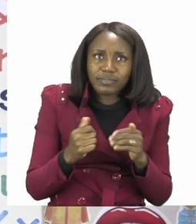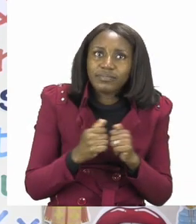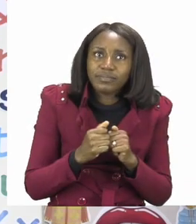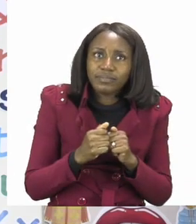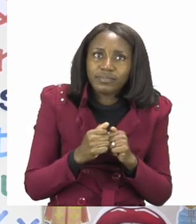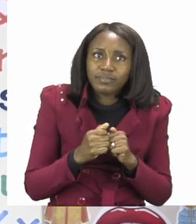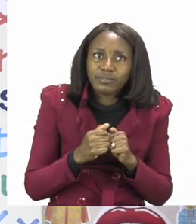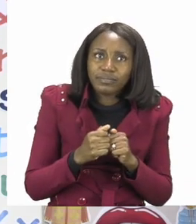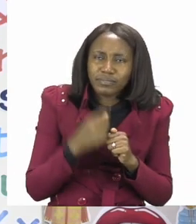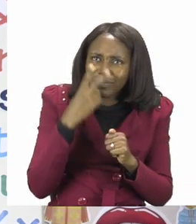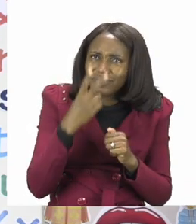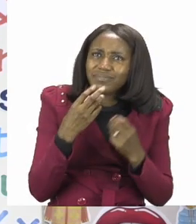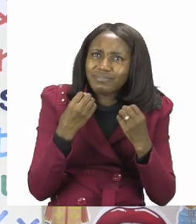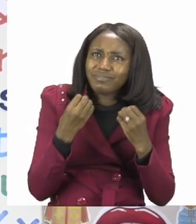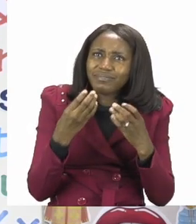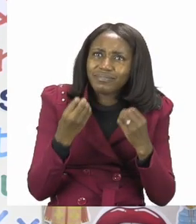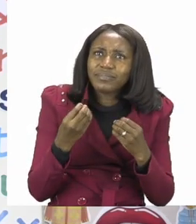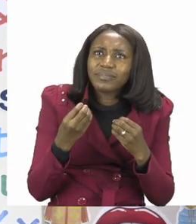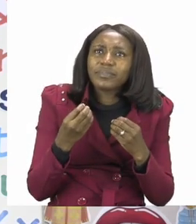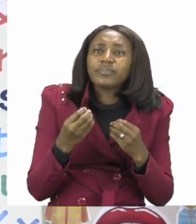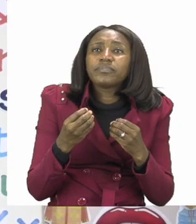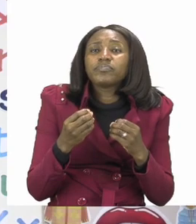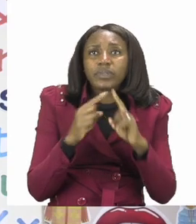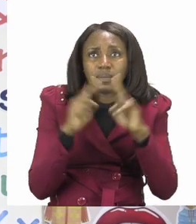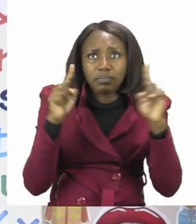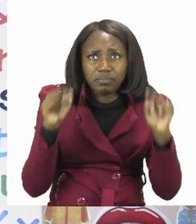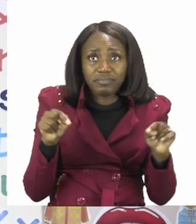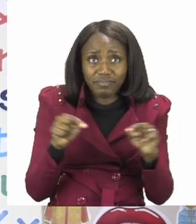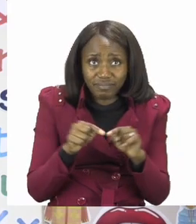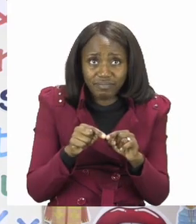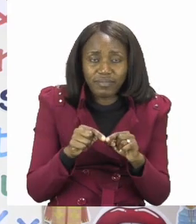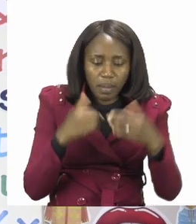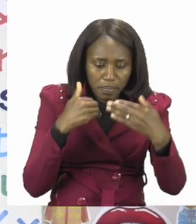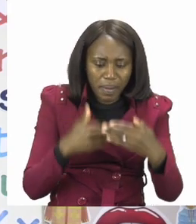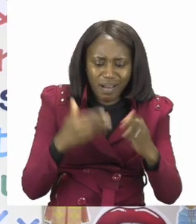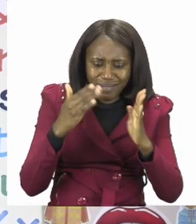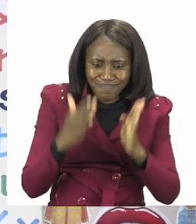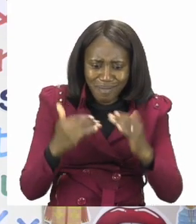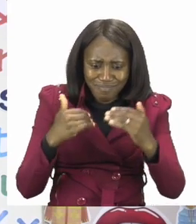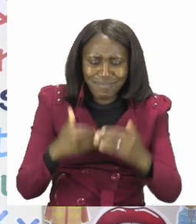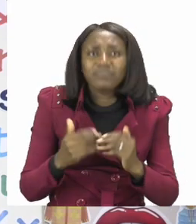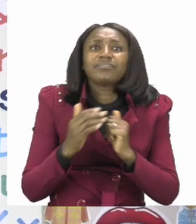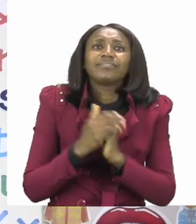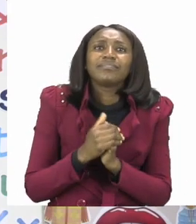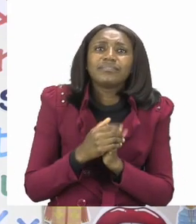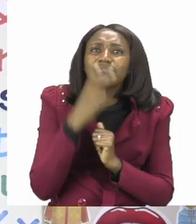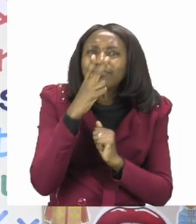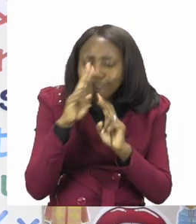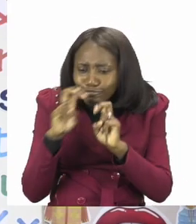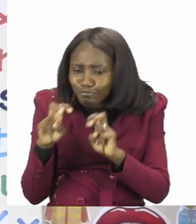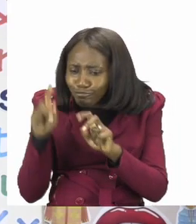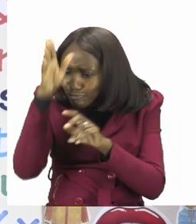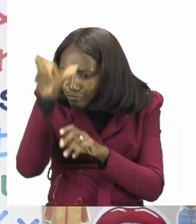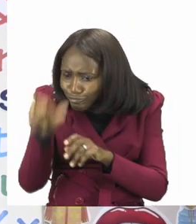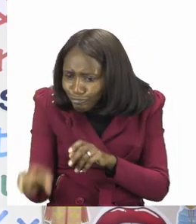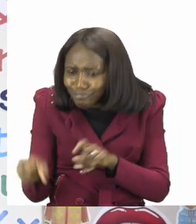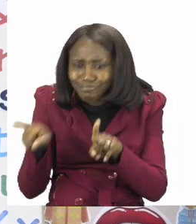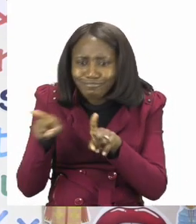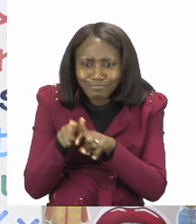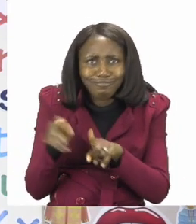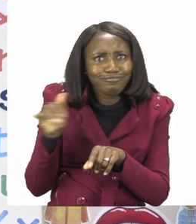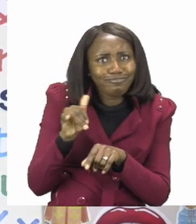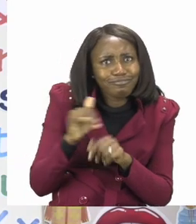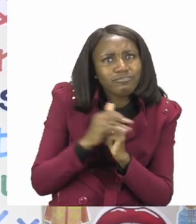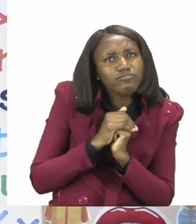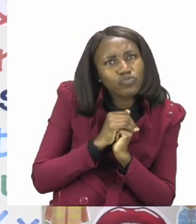of many squares. So, we need to find something that looks like a cube.